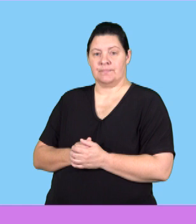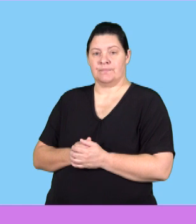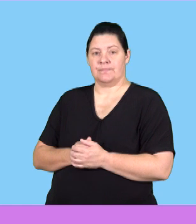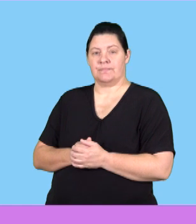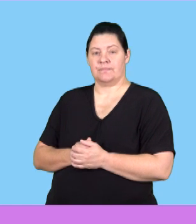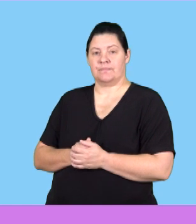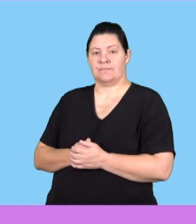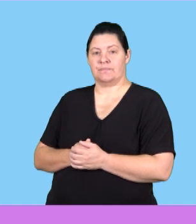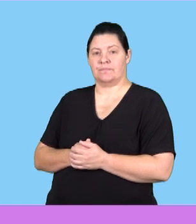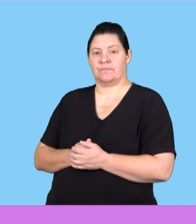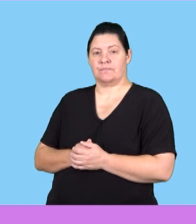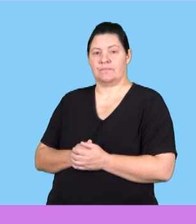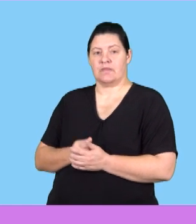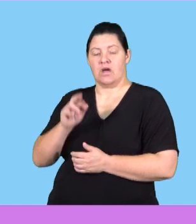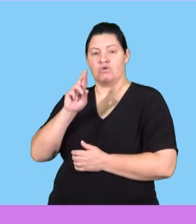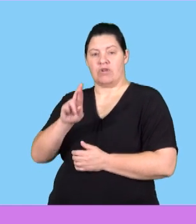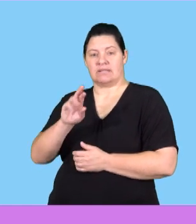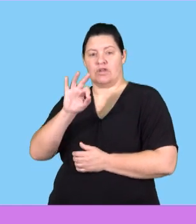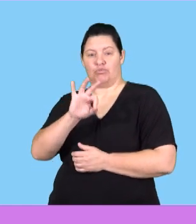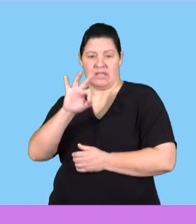We get